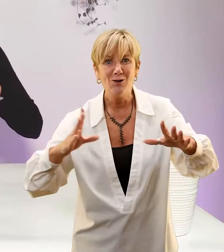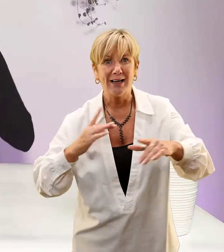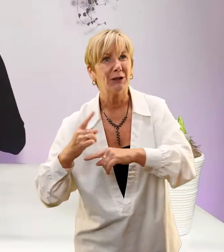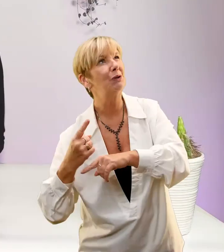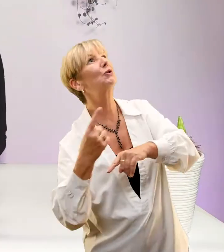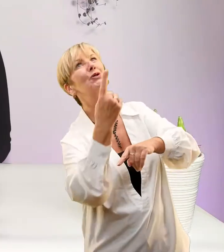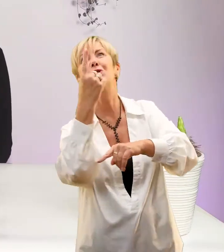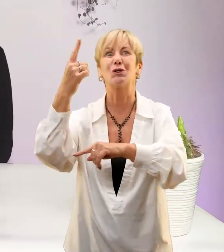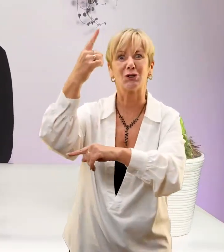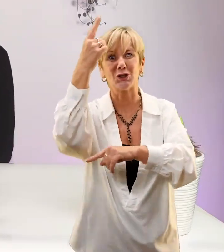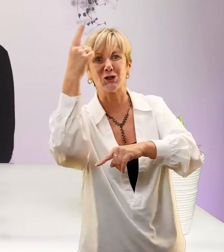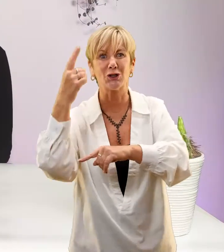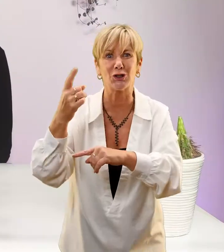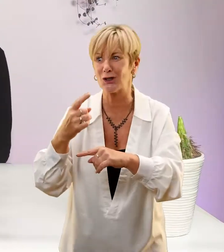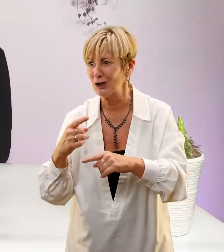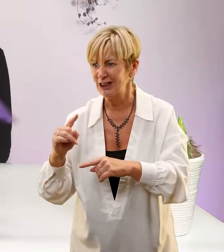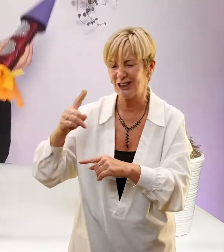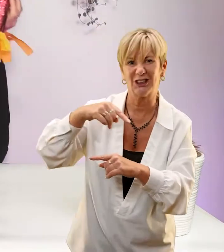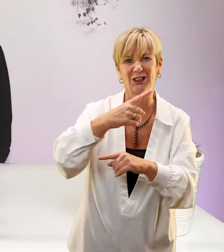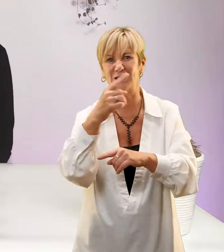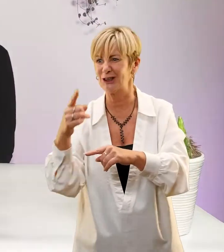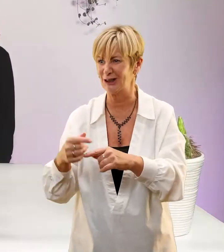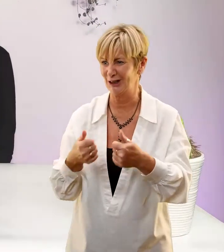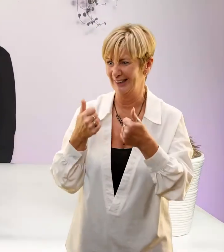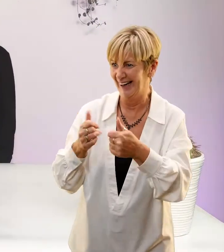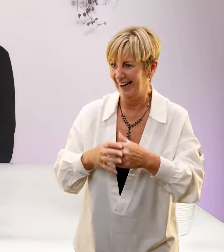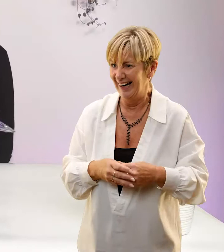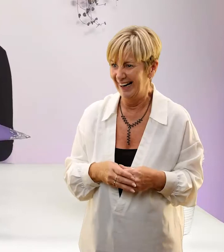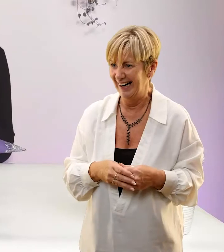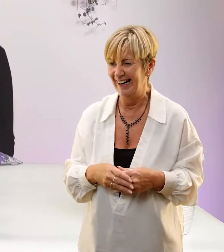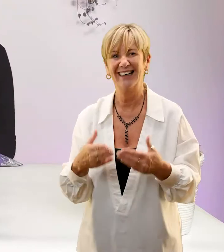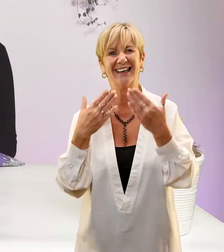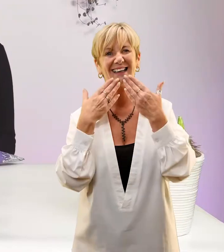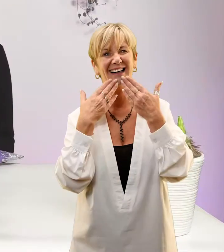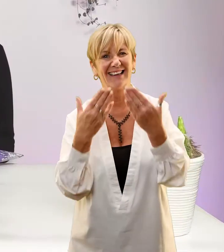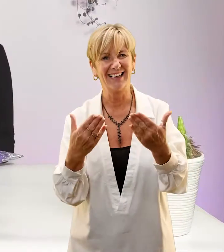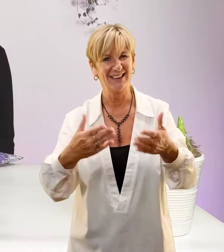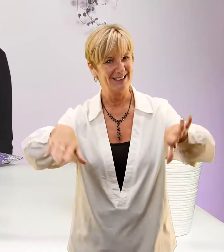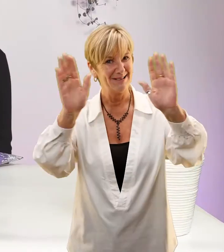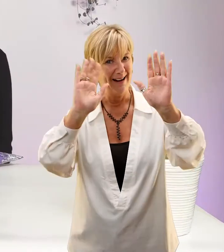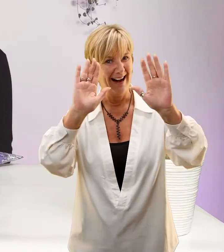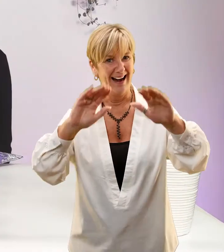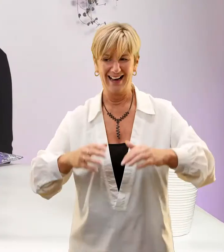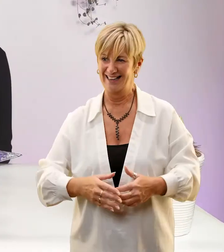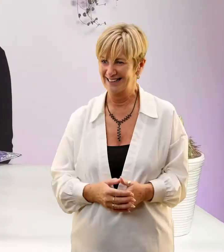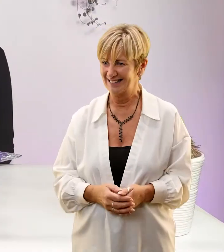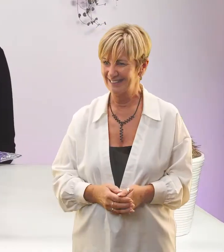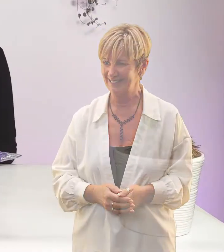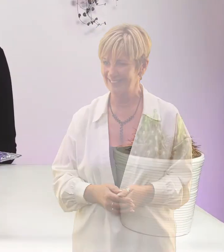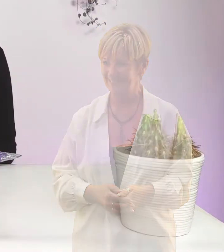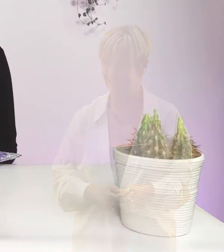up into space. Thank you, goodbye.